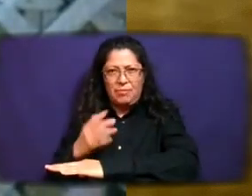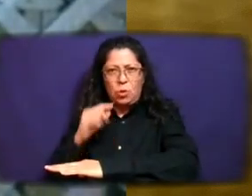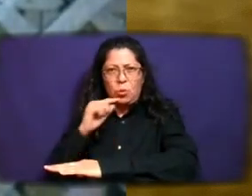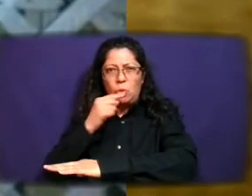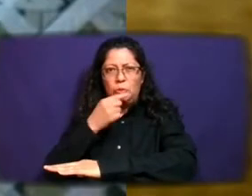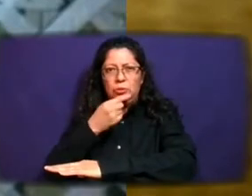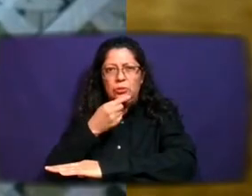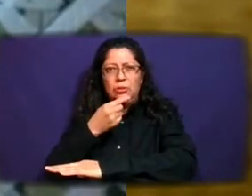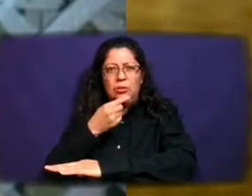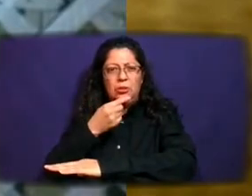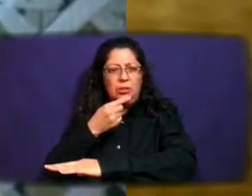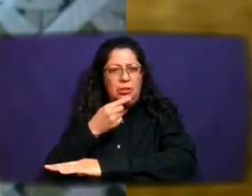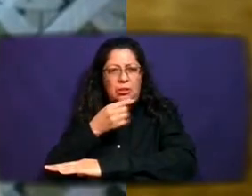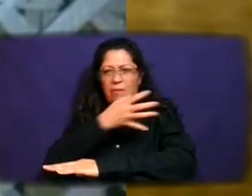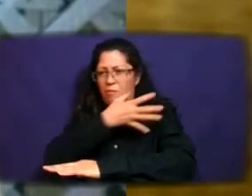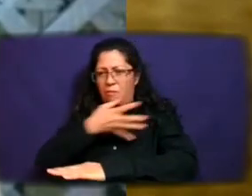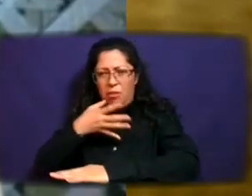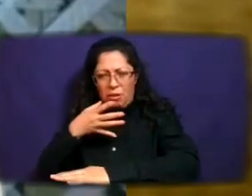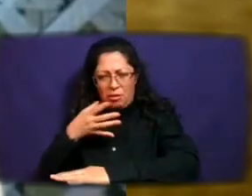until the farm